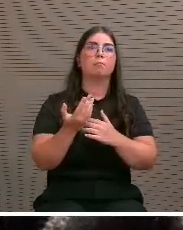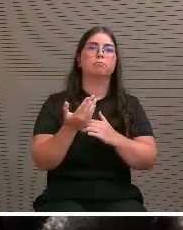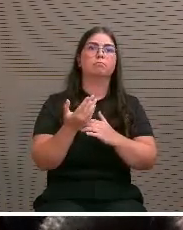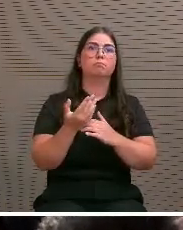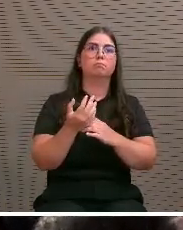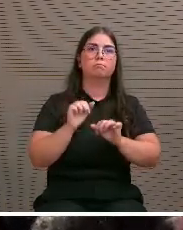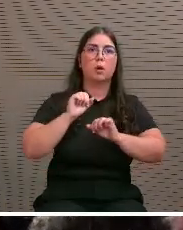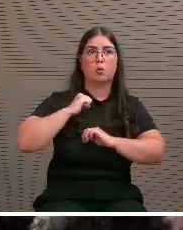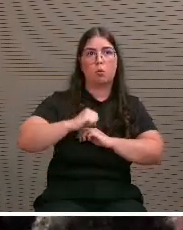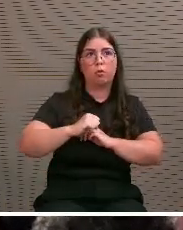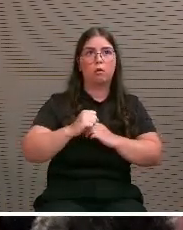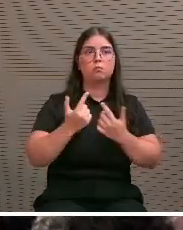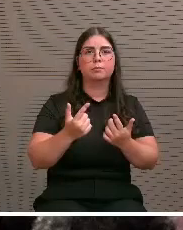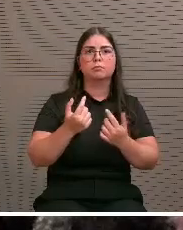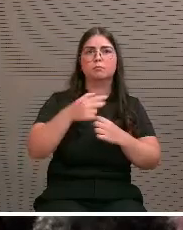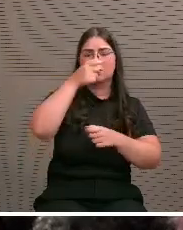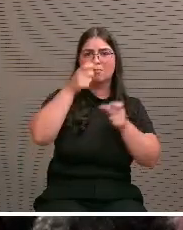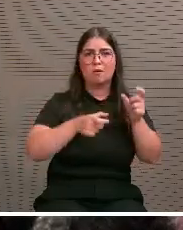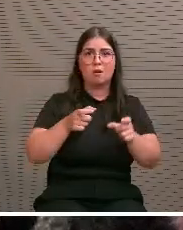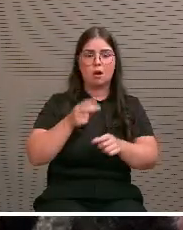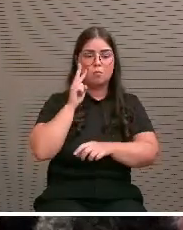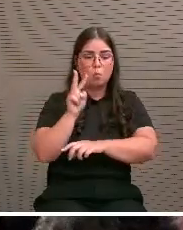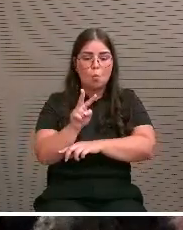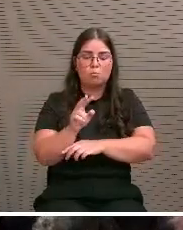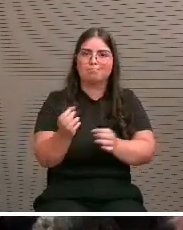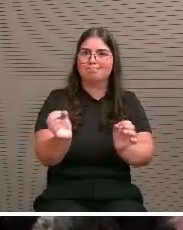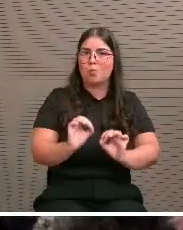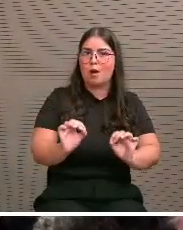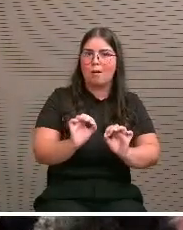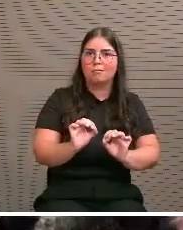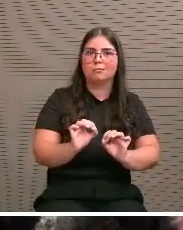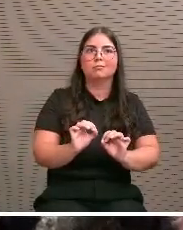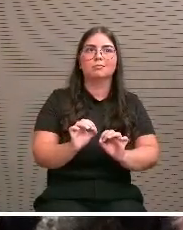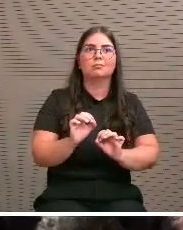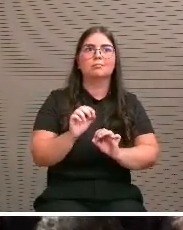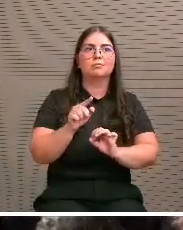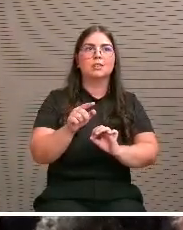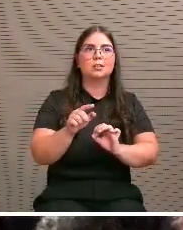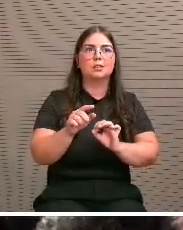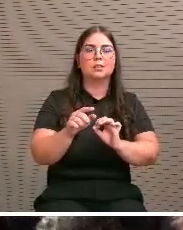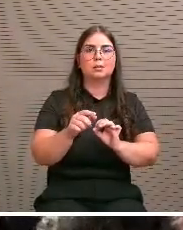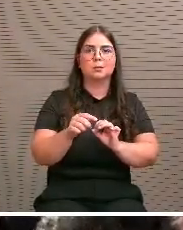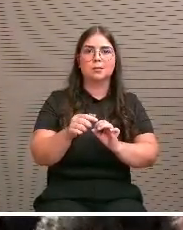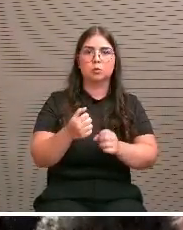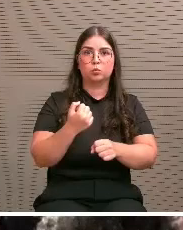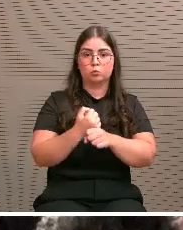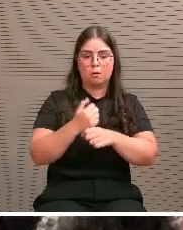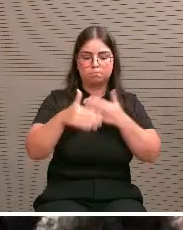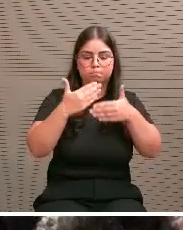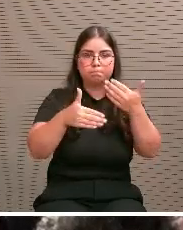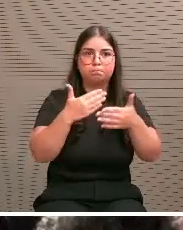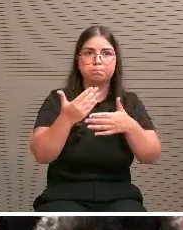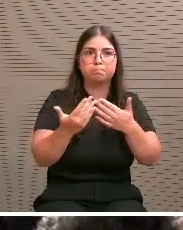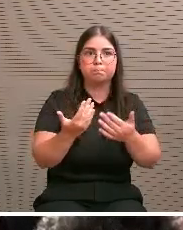not see this. Why don't they stop human insulin production for diabetes? Where do you